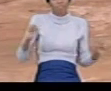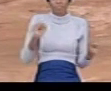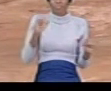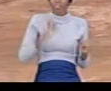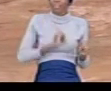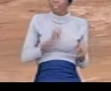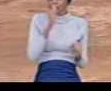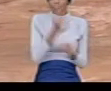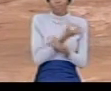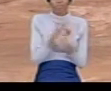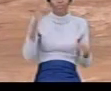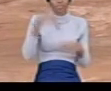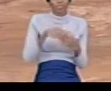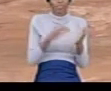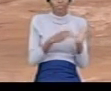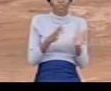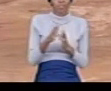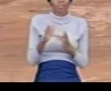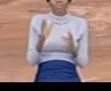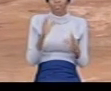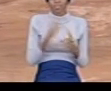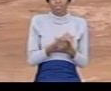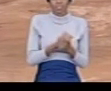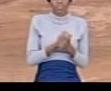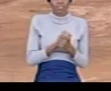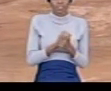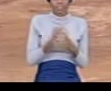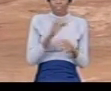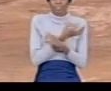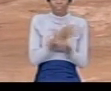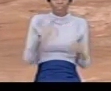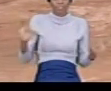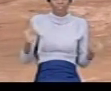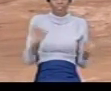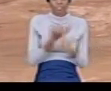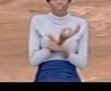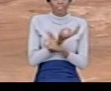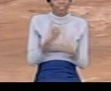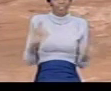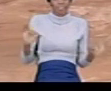I'm free in Jesus' name. Free.